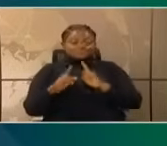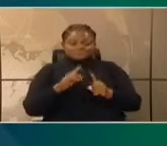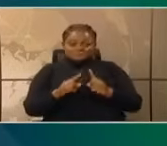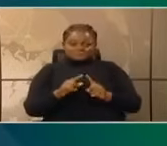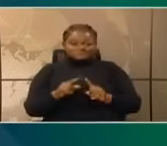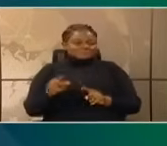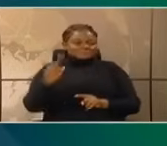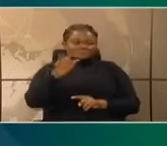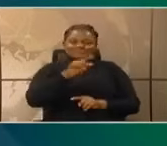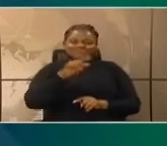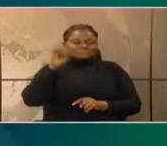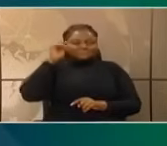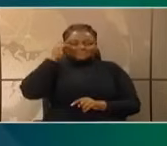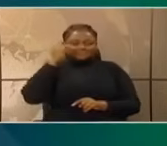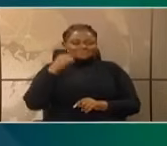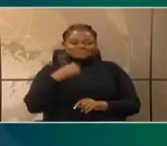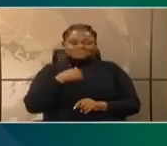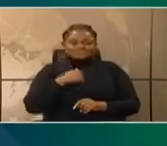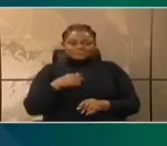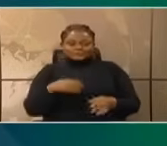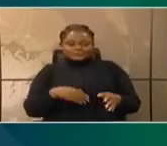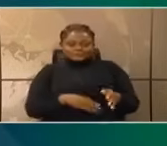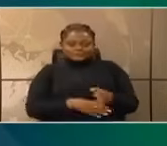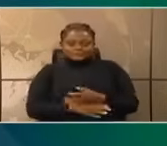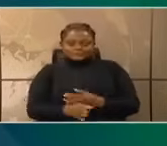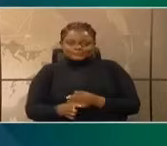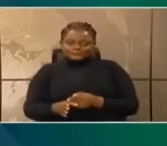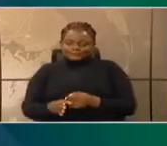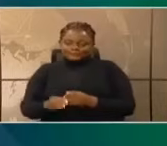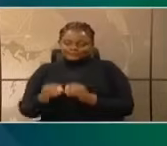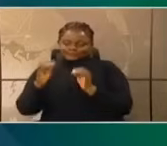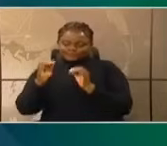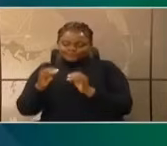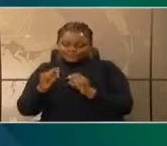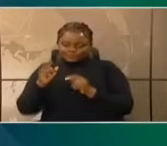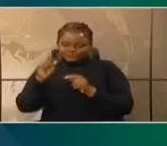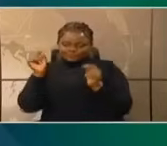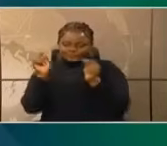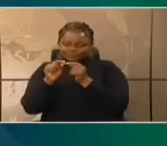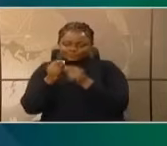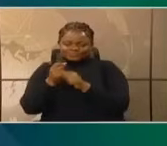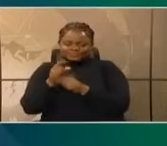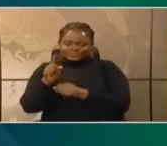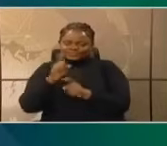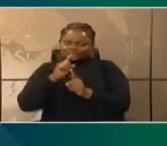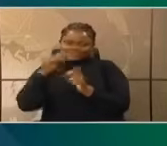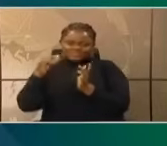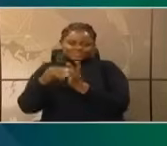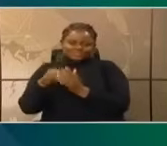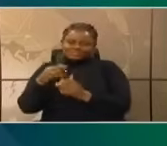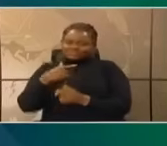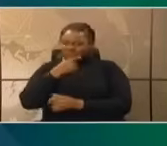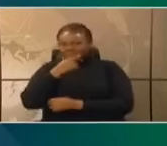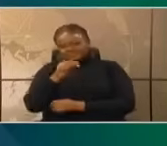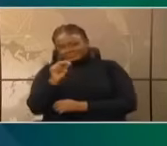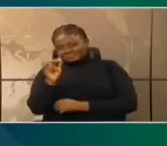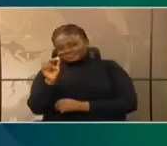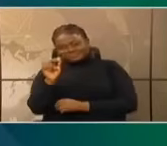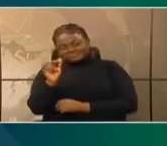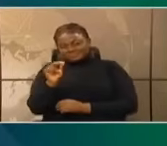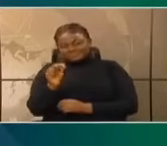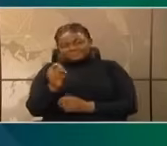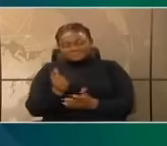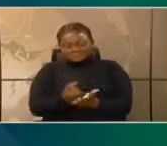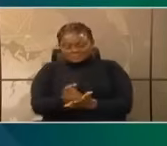Now, I'm going to say, I'm going to do a campaign for my mom and your mom appointment. Fellow Ghanaians. Sir.